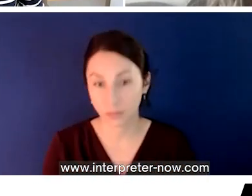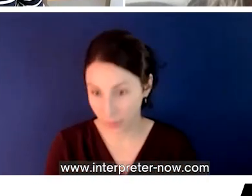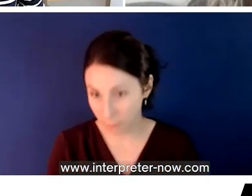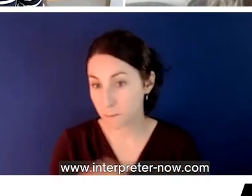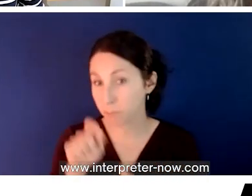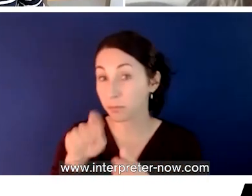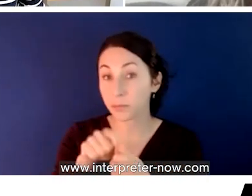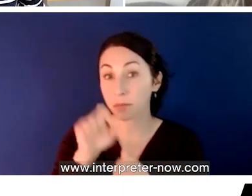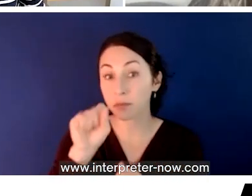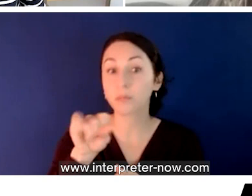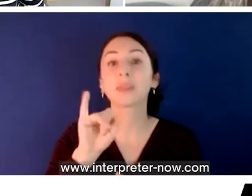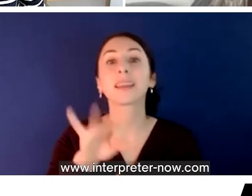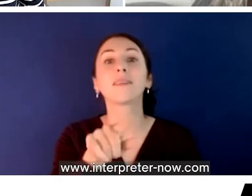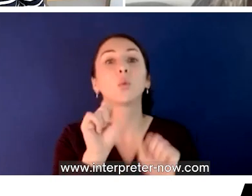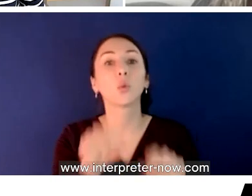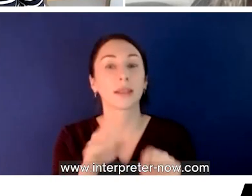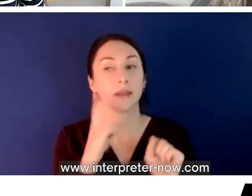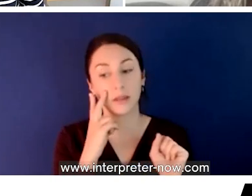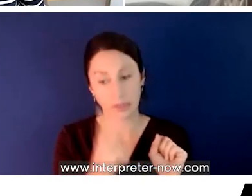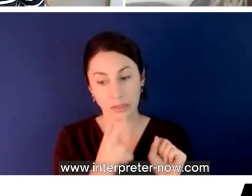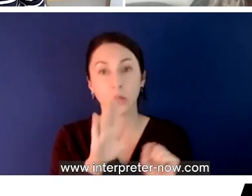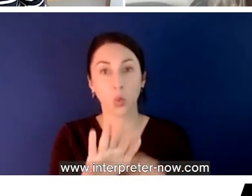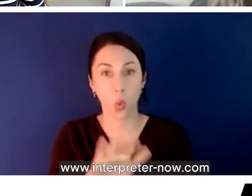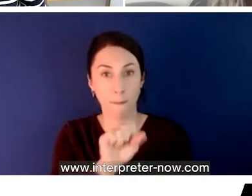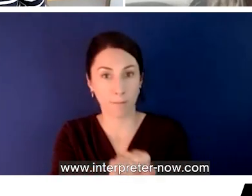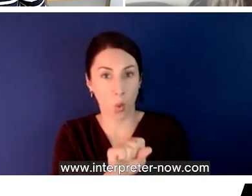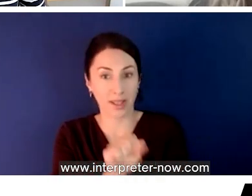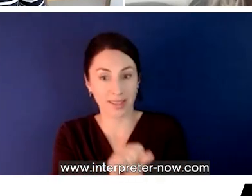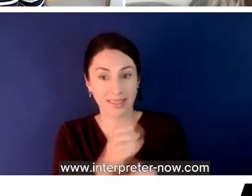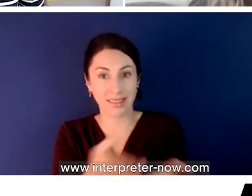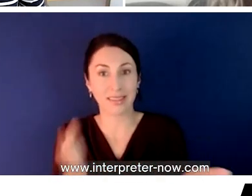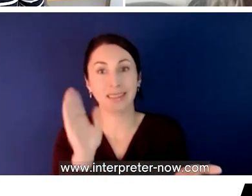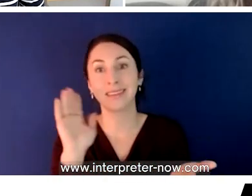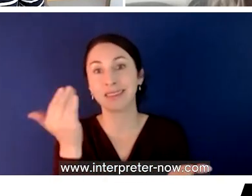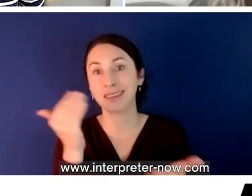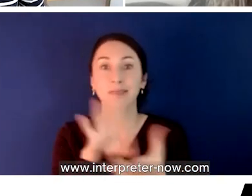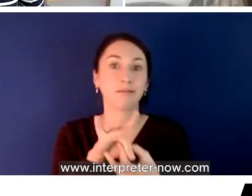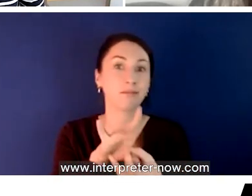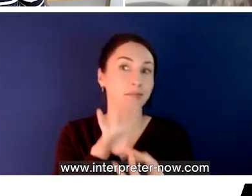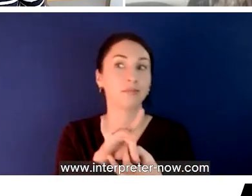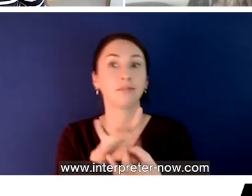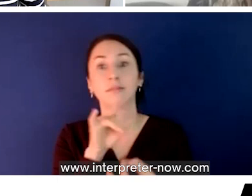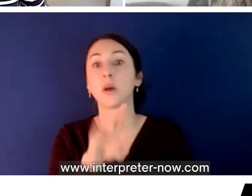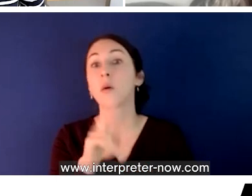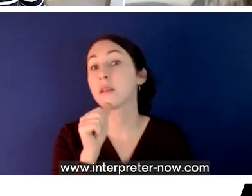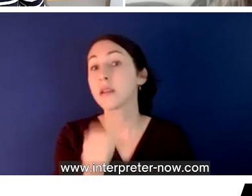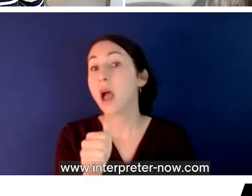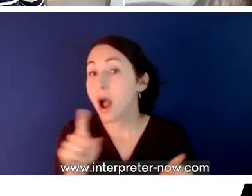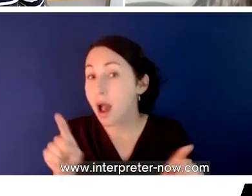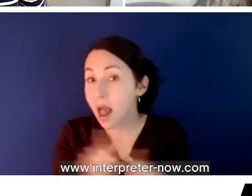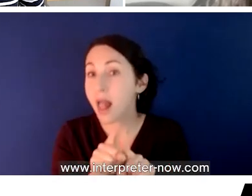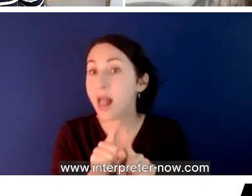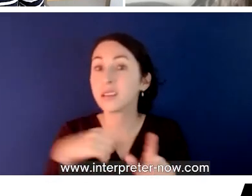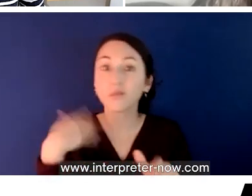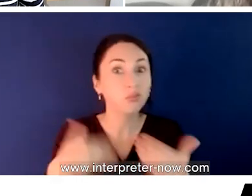see that your employees are disengaging or are not as productive as they previously have been, like, it's really important to get to